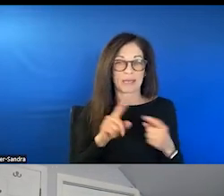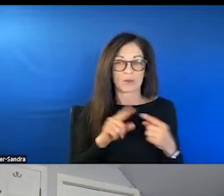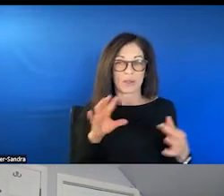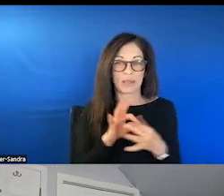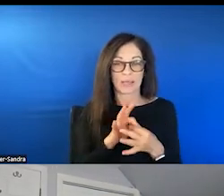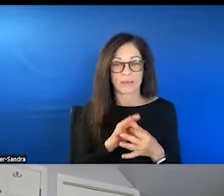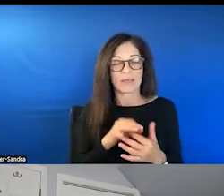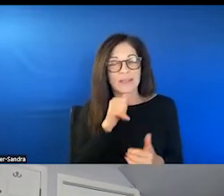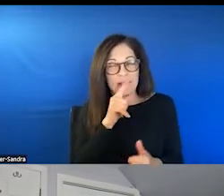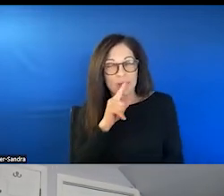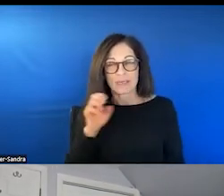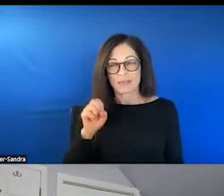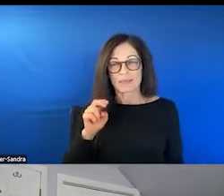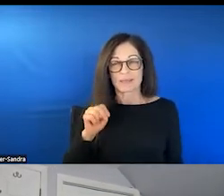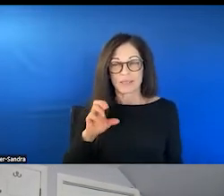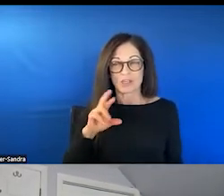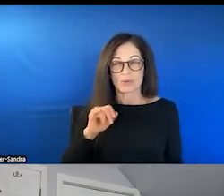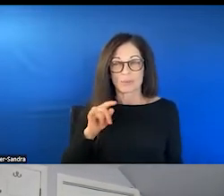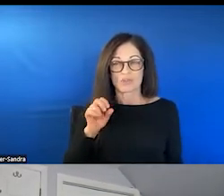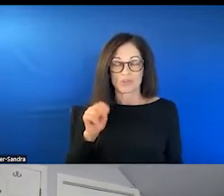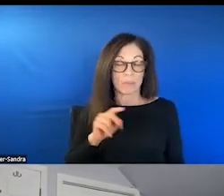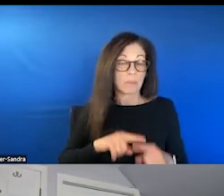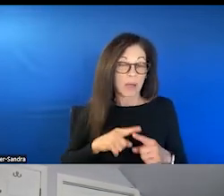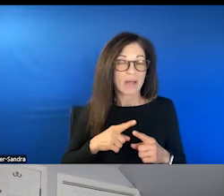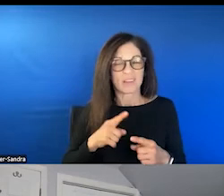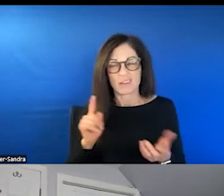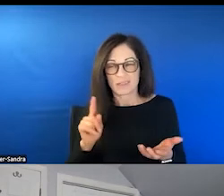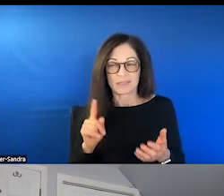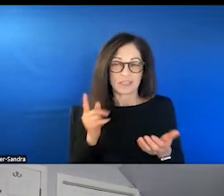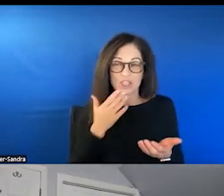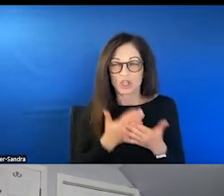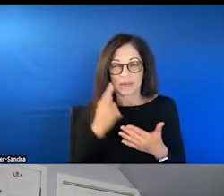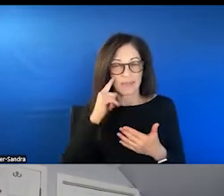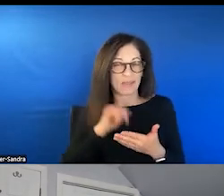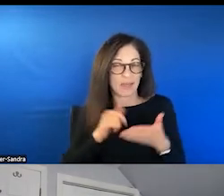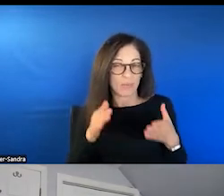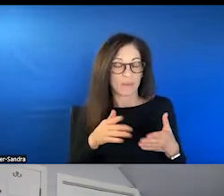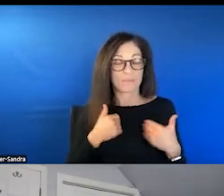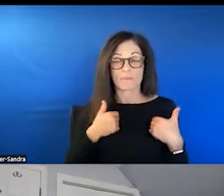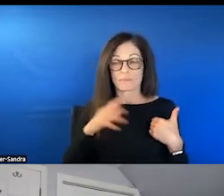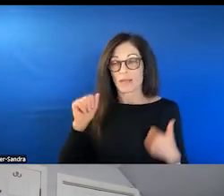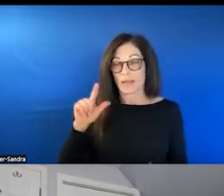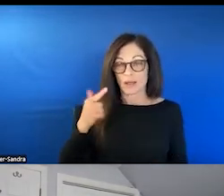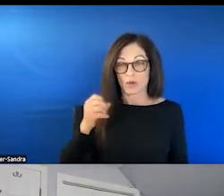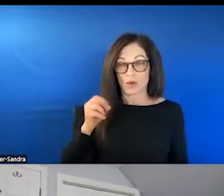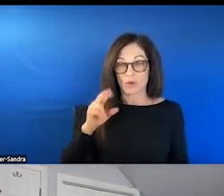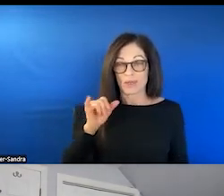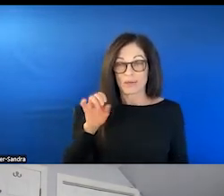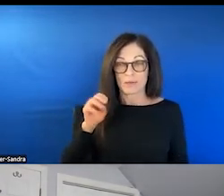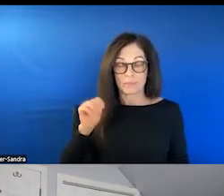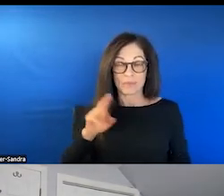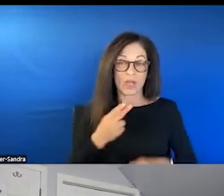quite encryption, but it may help to think of it that way. Essentially, we have an algorithm that takes identifiers like someone's name